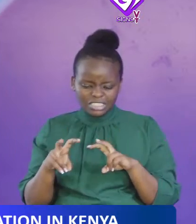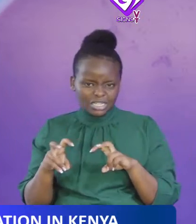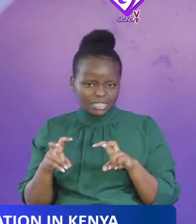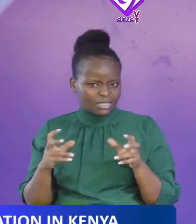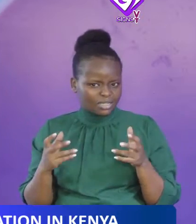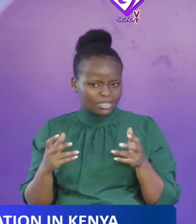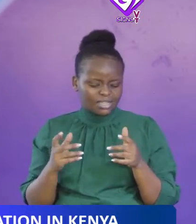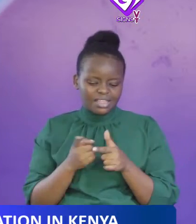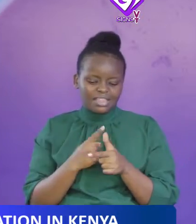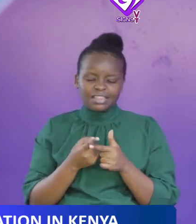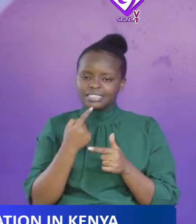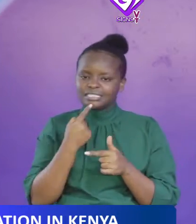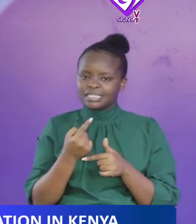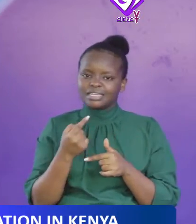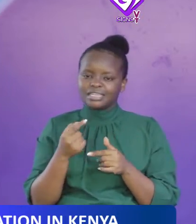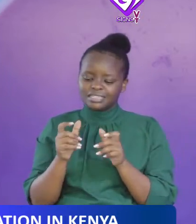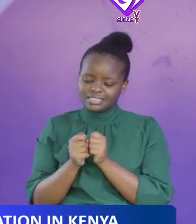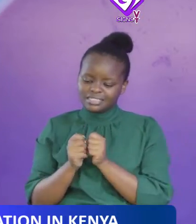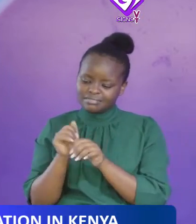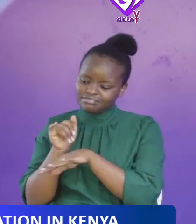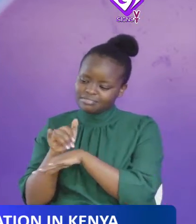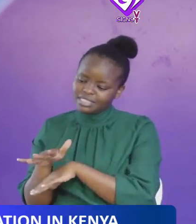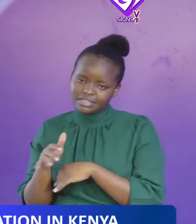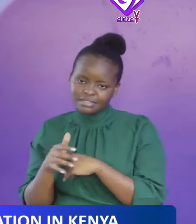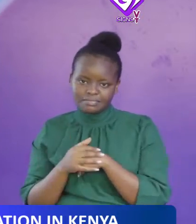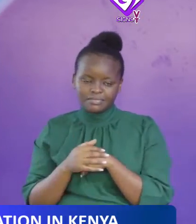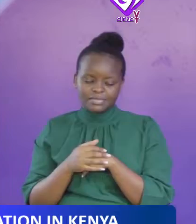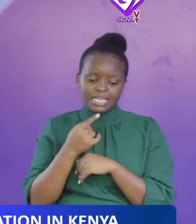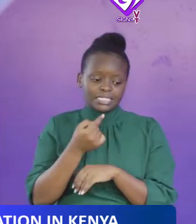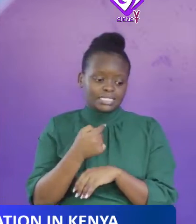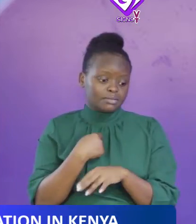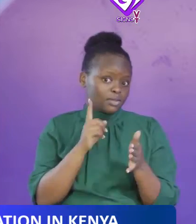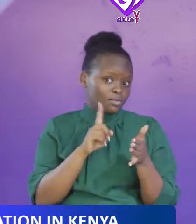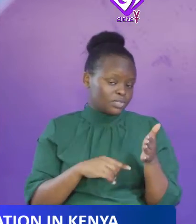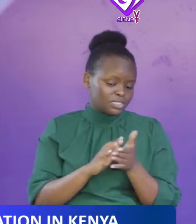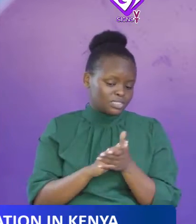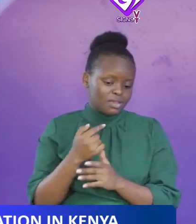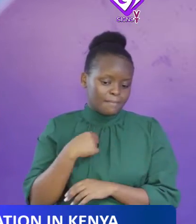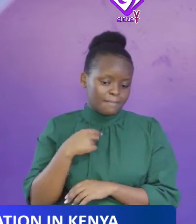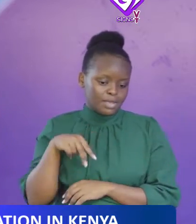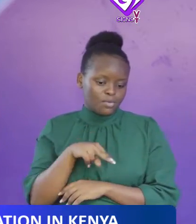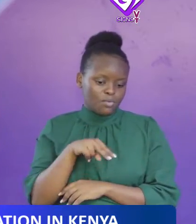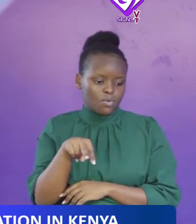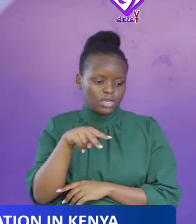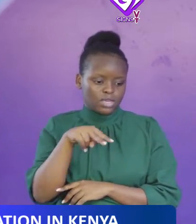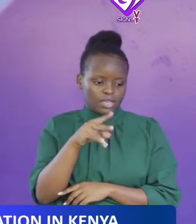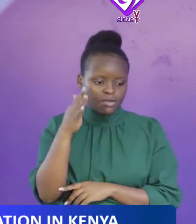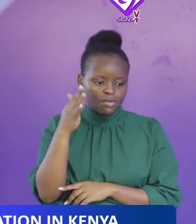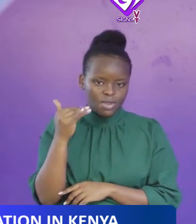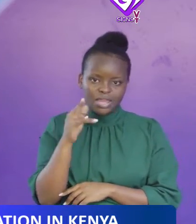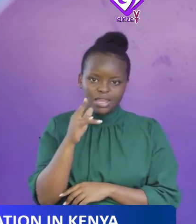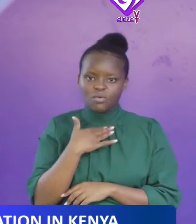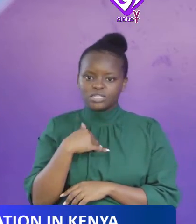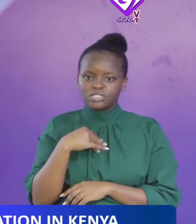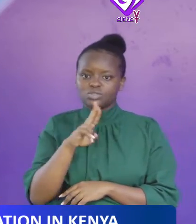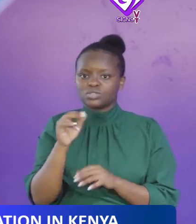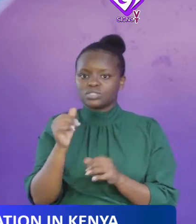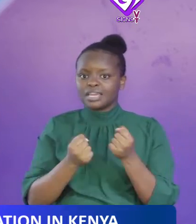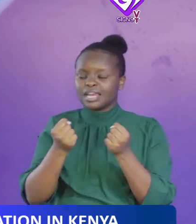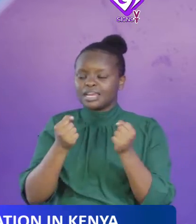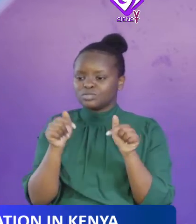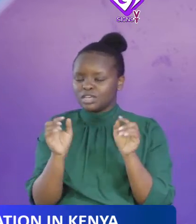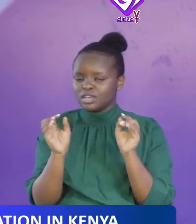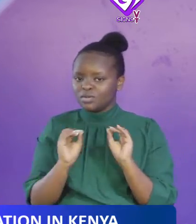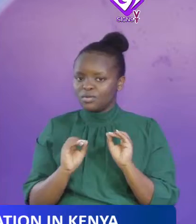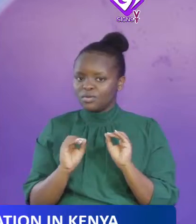Then I just said, let me throw in an SMS. So she tells me, I'm actually working because I didn't want to use the car today. She